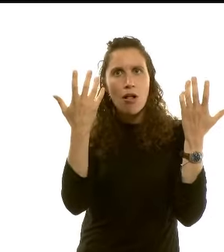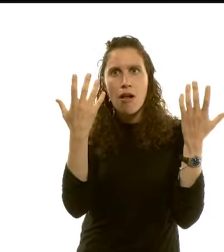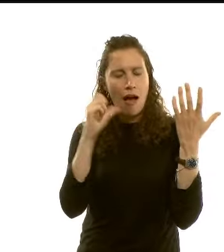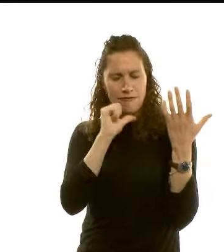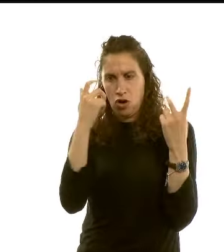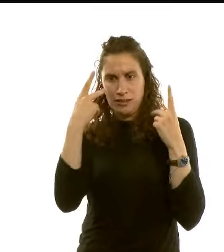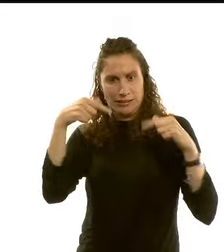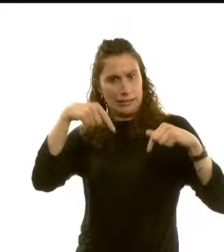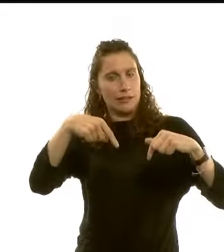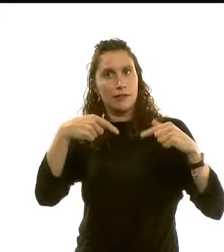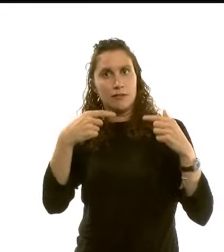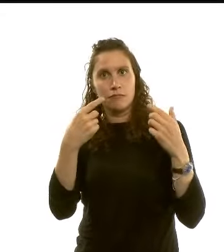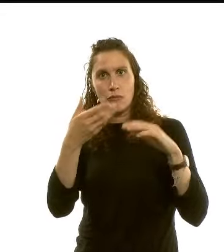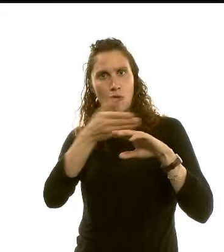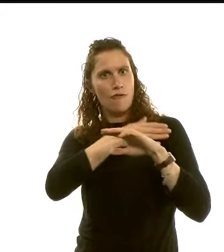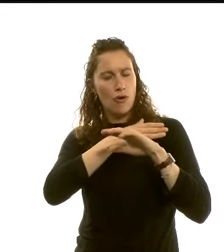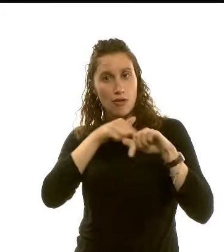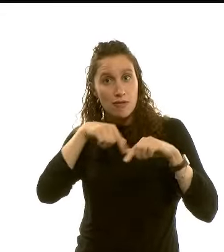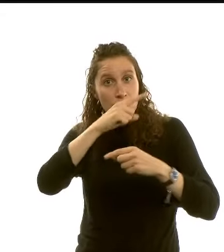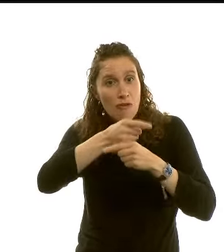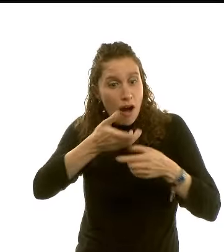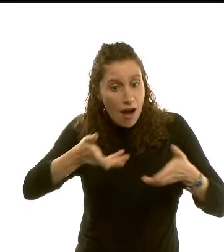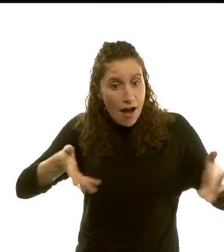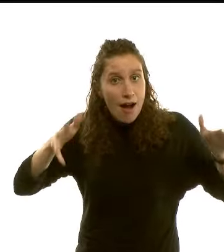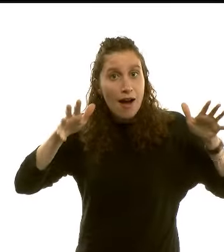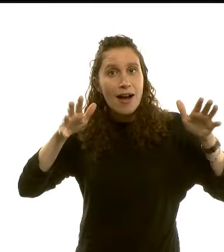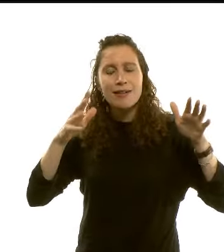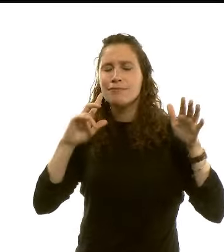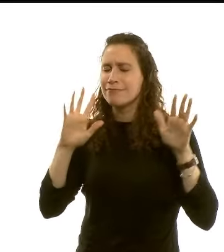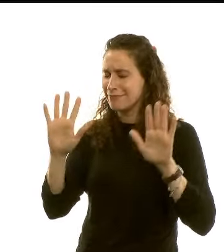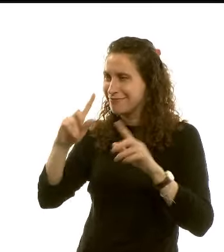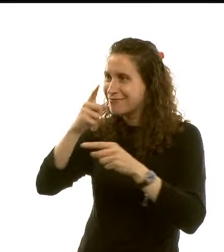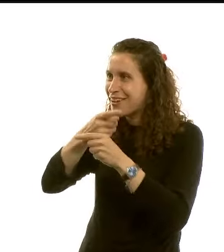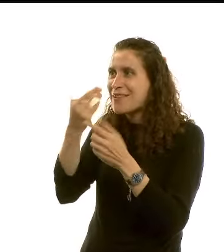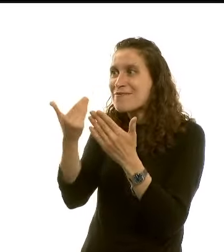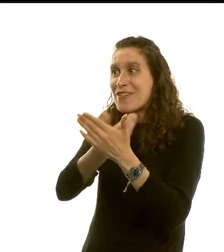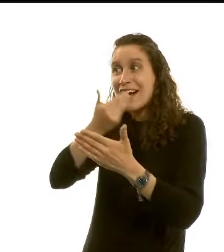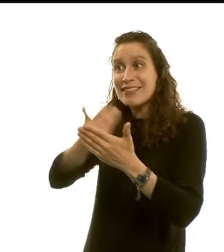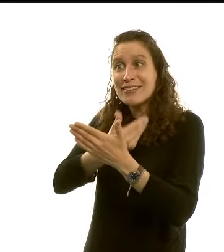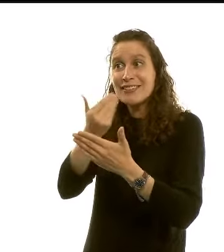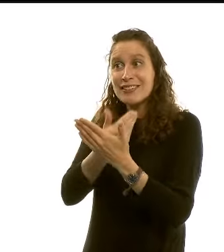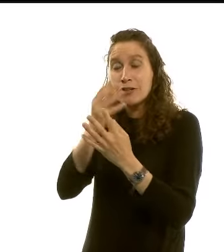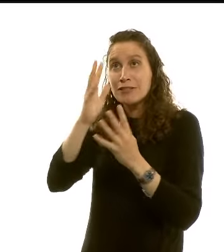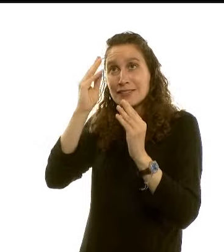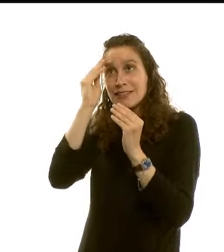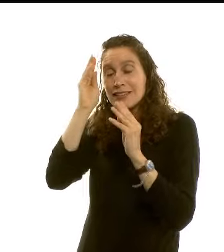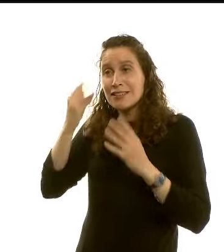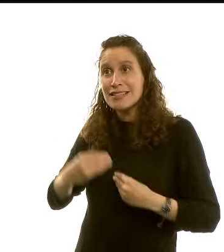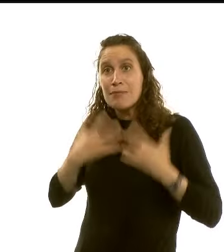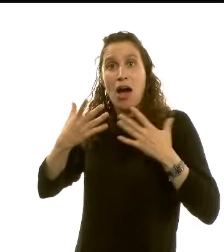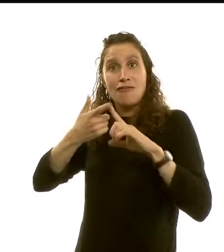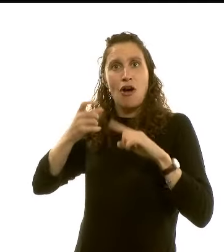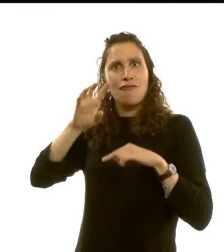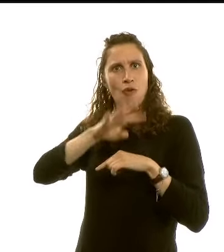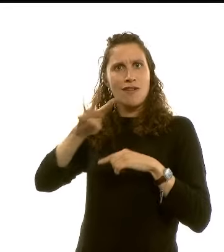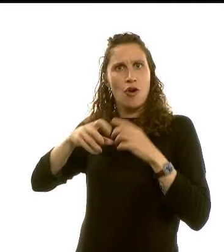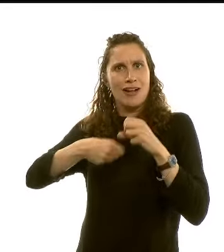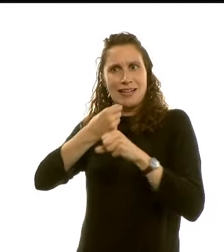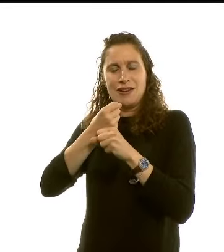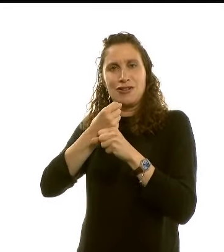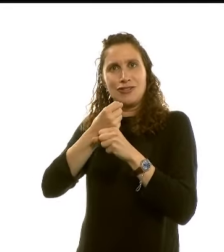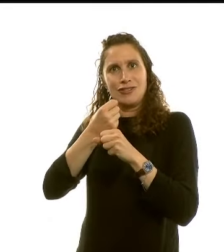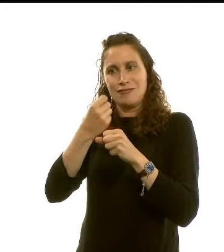I have ever seen before. Can this be right? That's right, Vic. This is a brand new LEGO castle that's been inspired by the 44 years of LEGO castles that